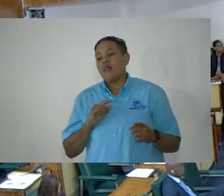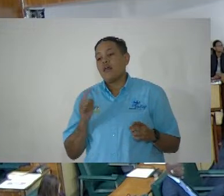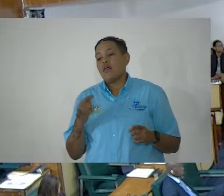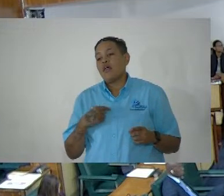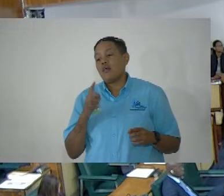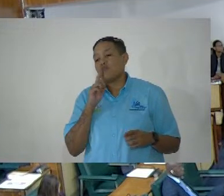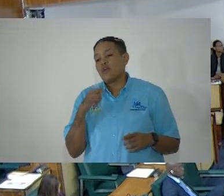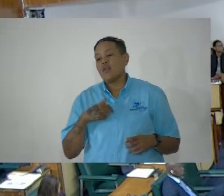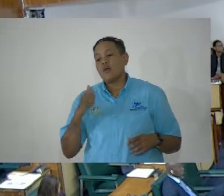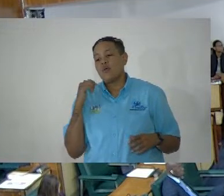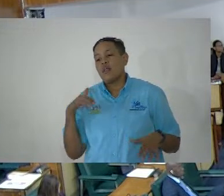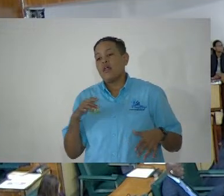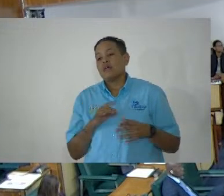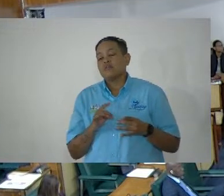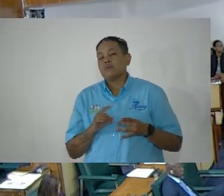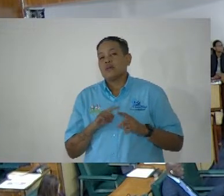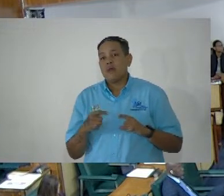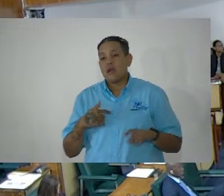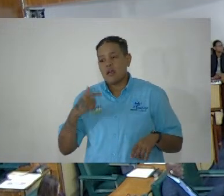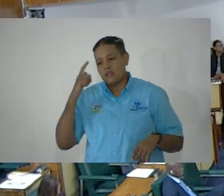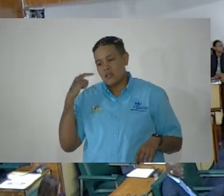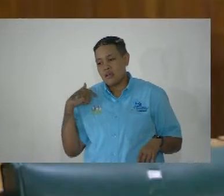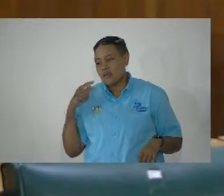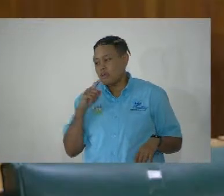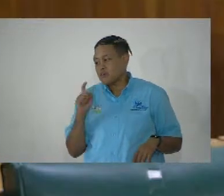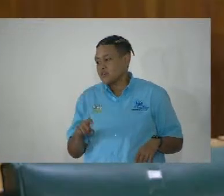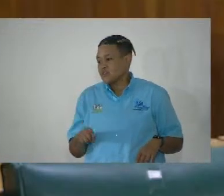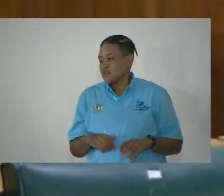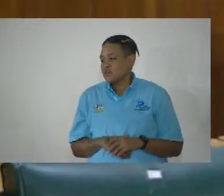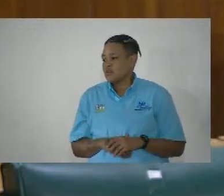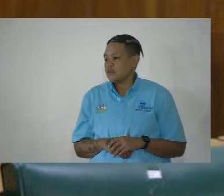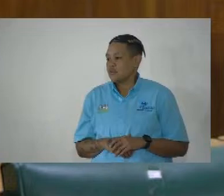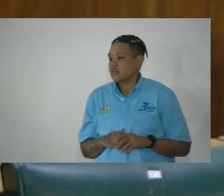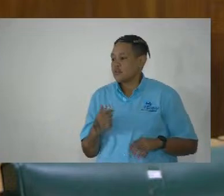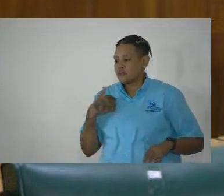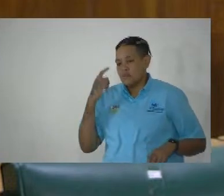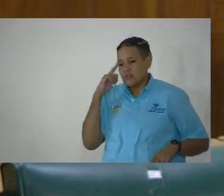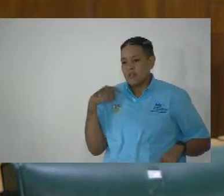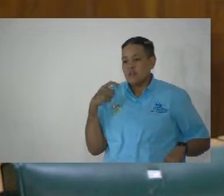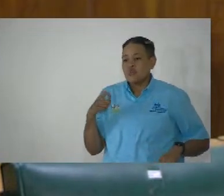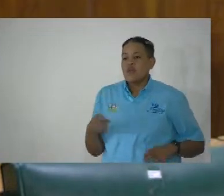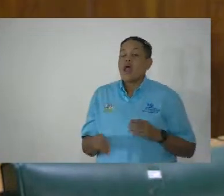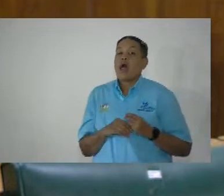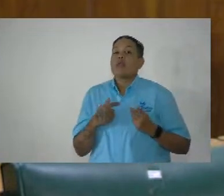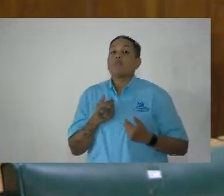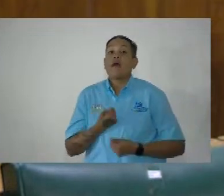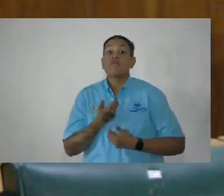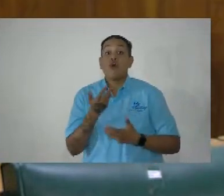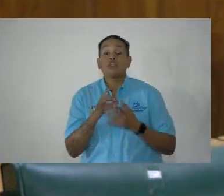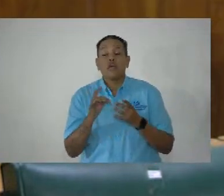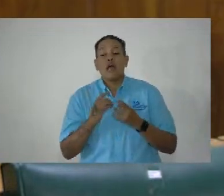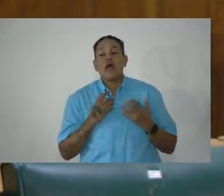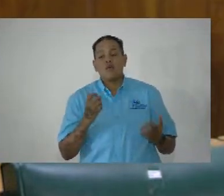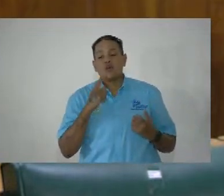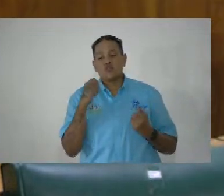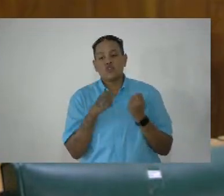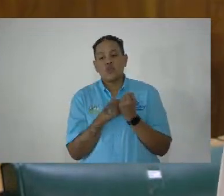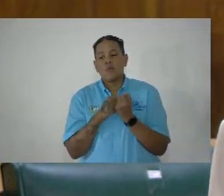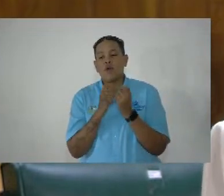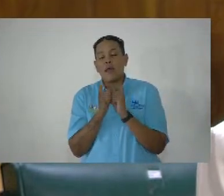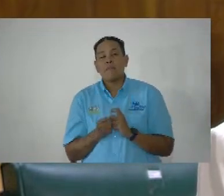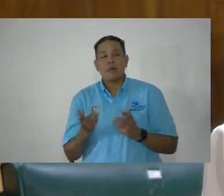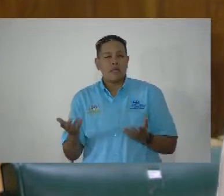was not going to speak, but I thought that I should, I thought I should add my voice. I wanted to support the